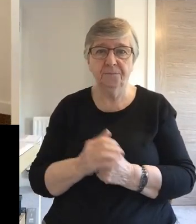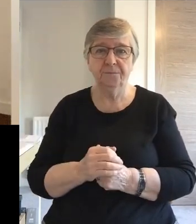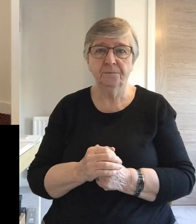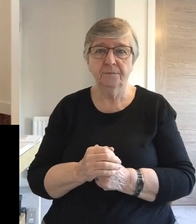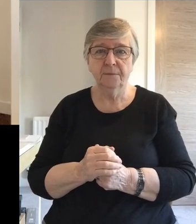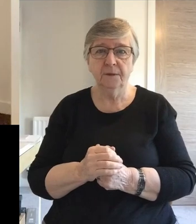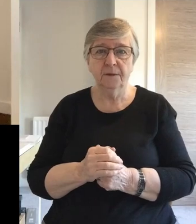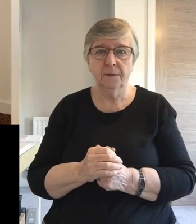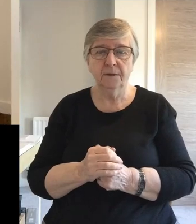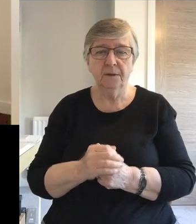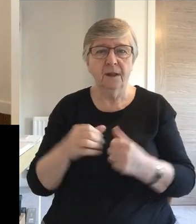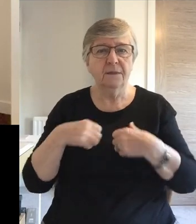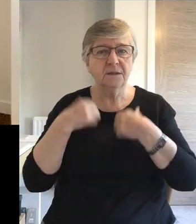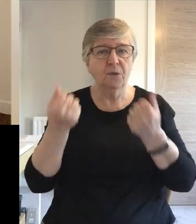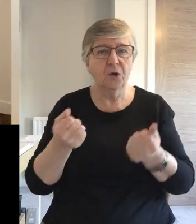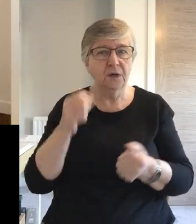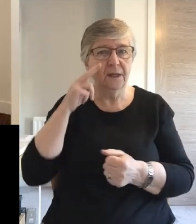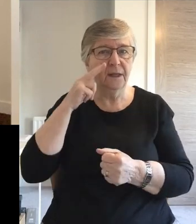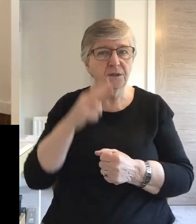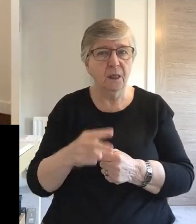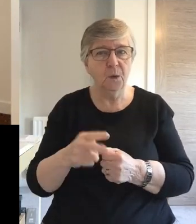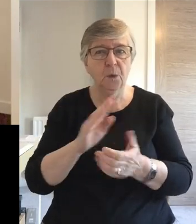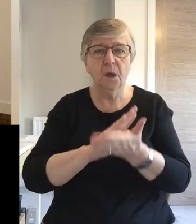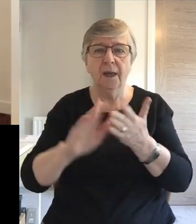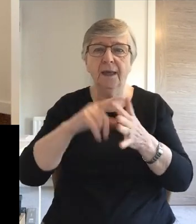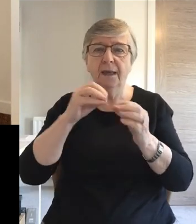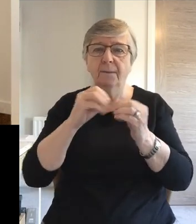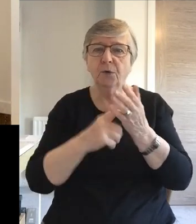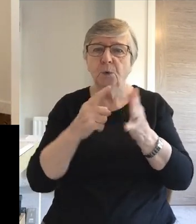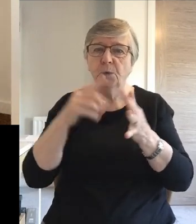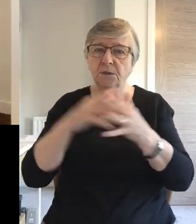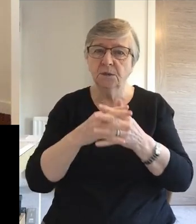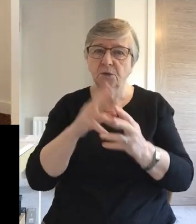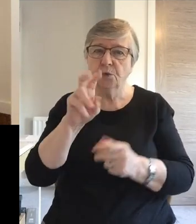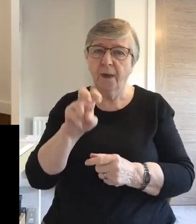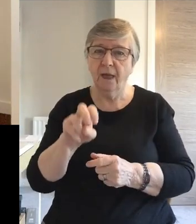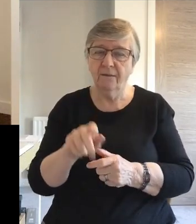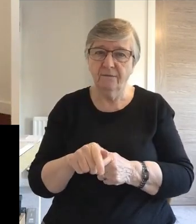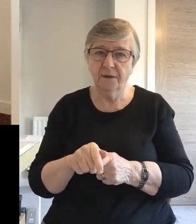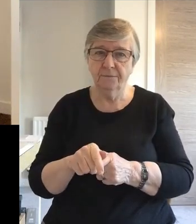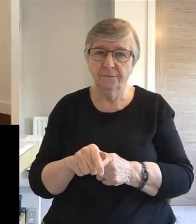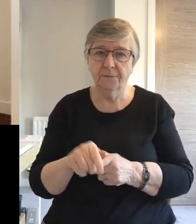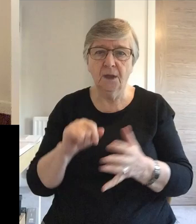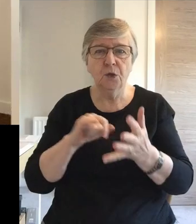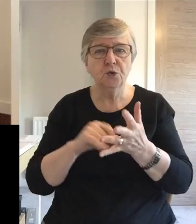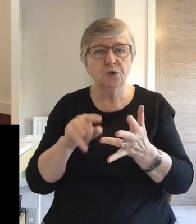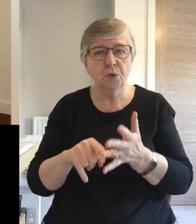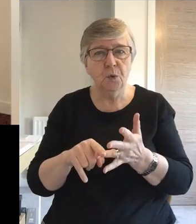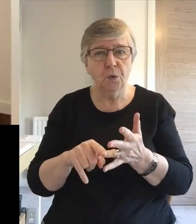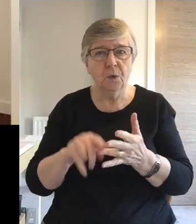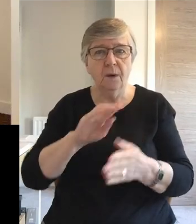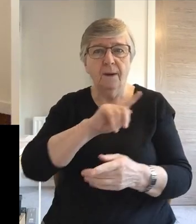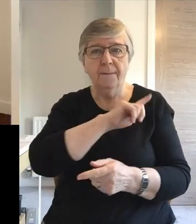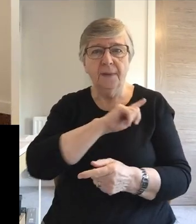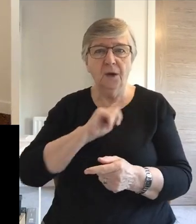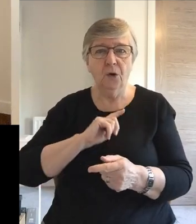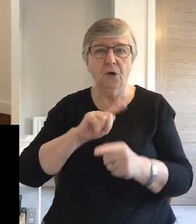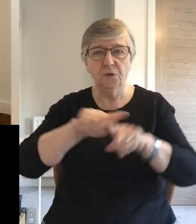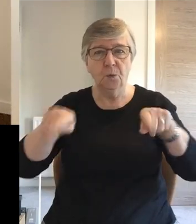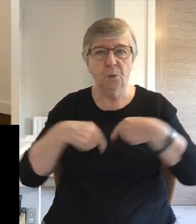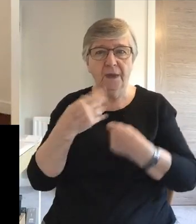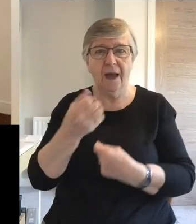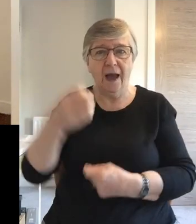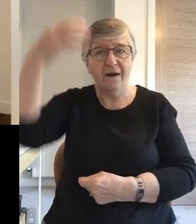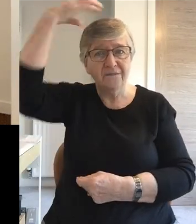Our call to worship this morning comes from Hebrews 12, which says this: "Therefore, because we have a